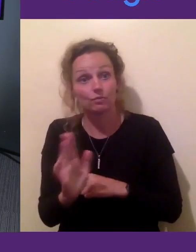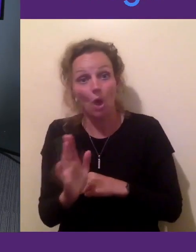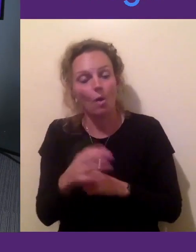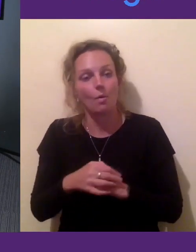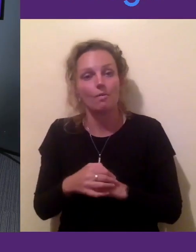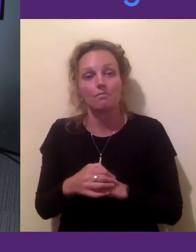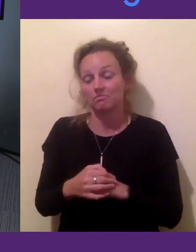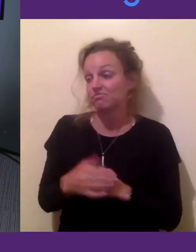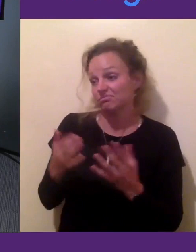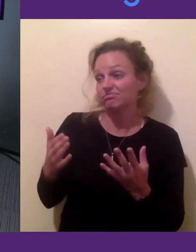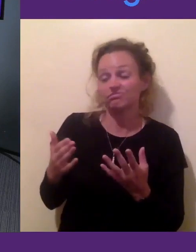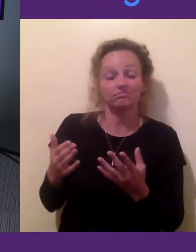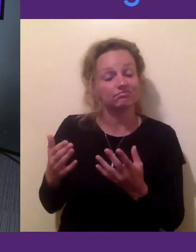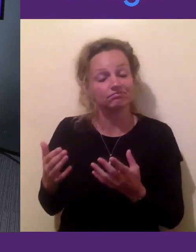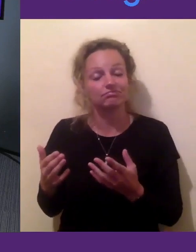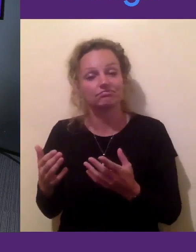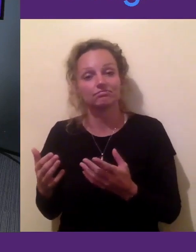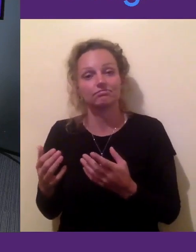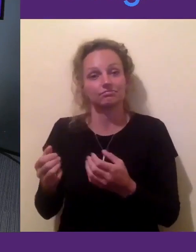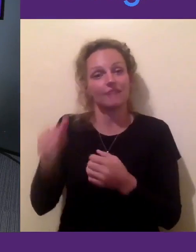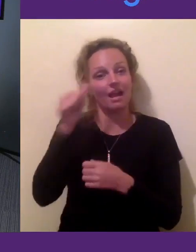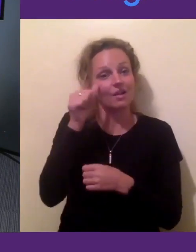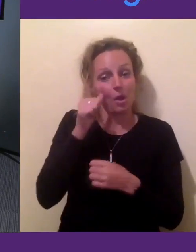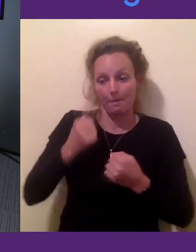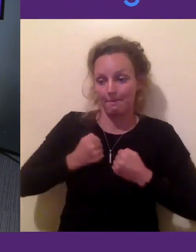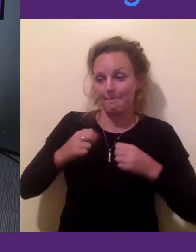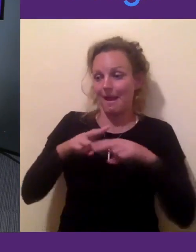eat popcorn or have a TV dinner, the noise of